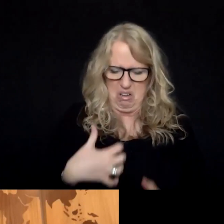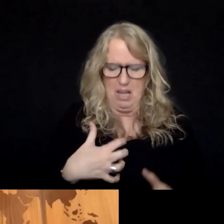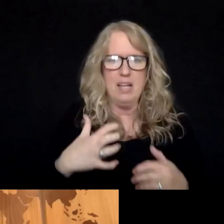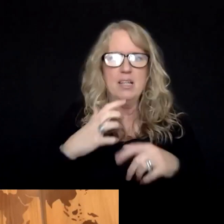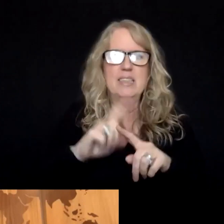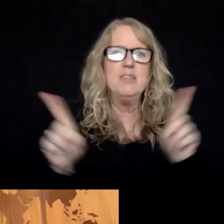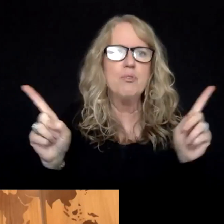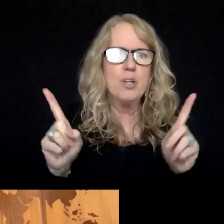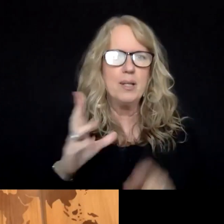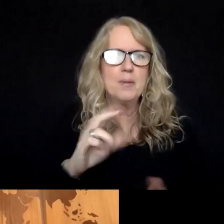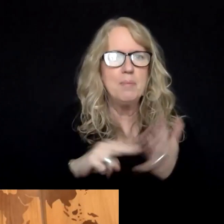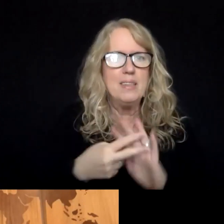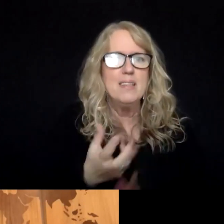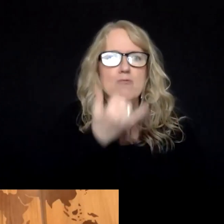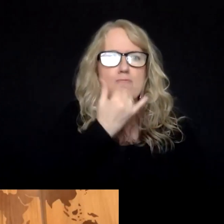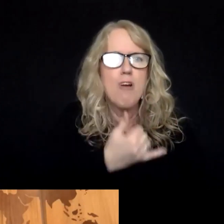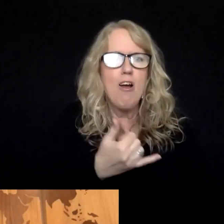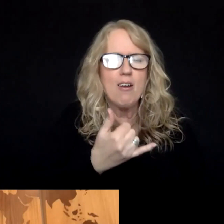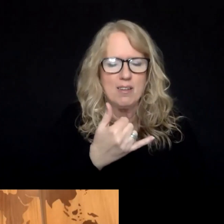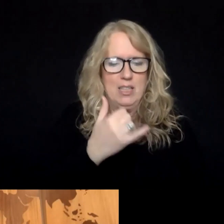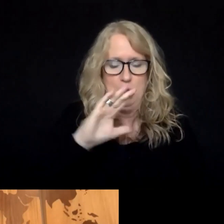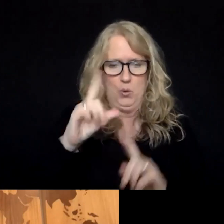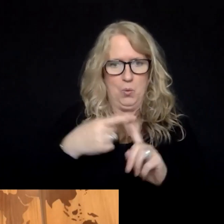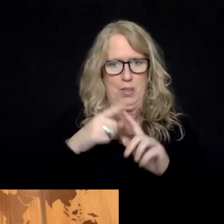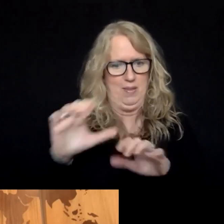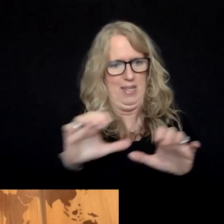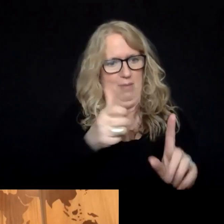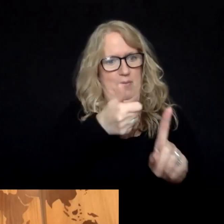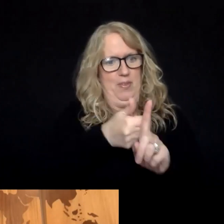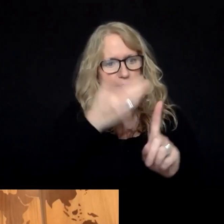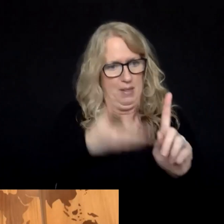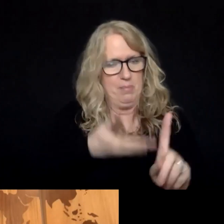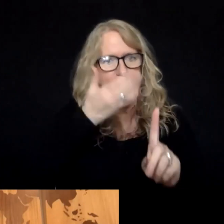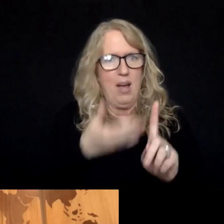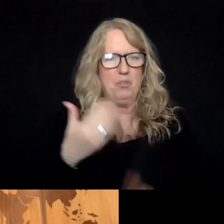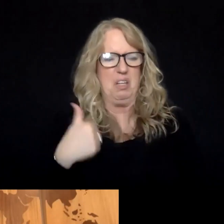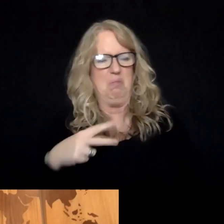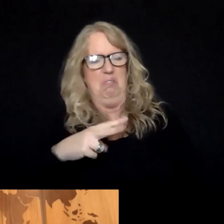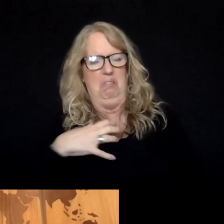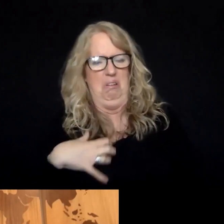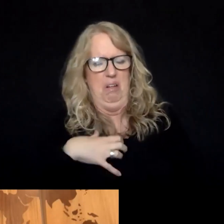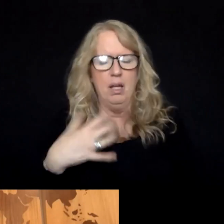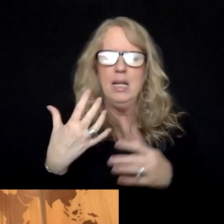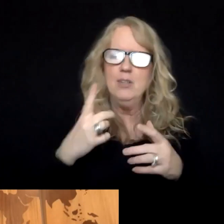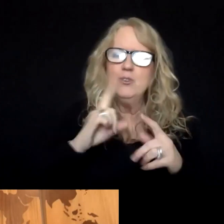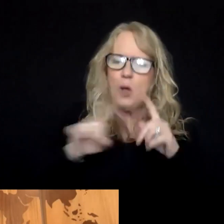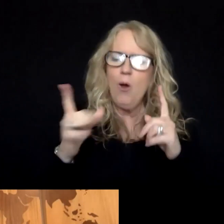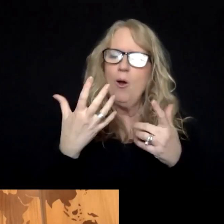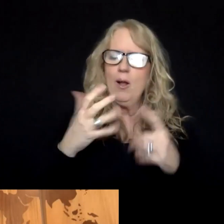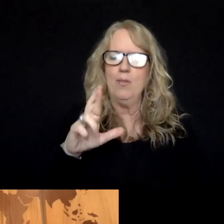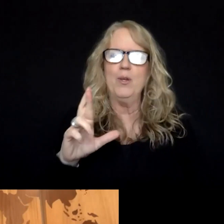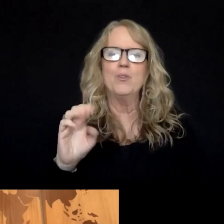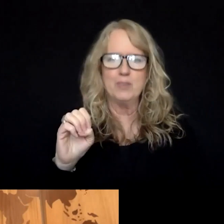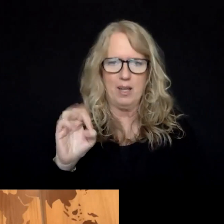that it's simply wrong when they go about doing themselves. And there's a whole sort of